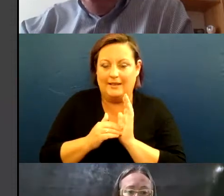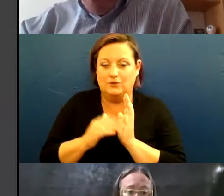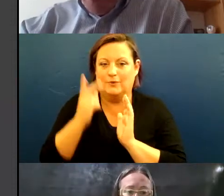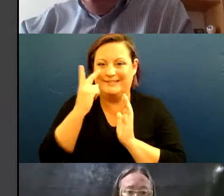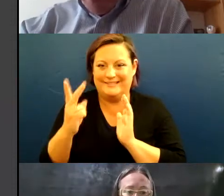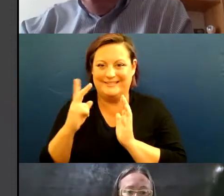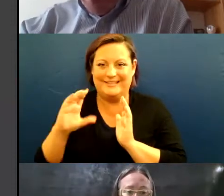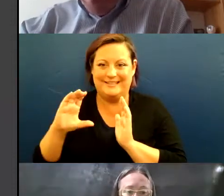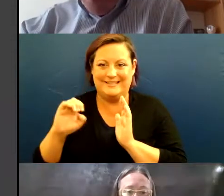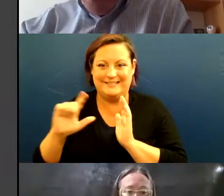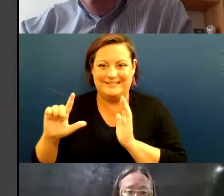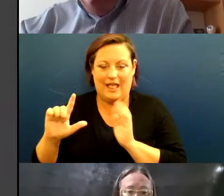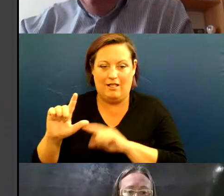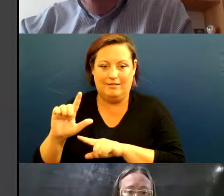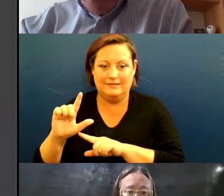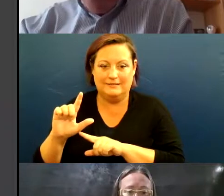cells that